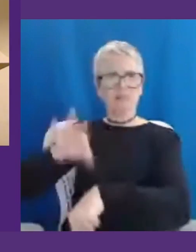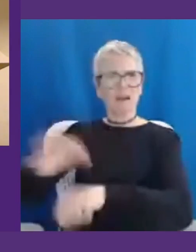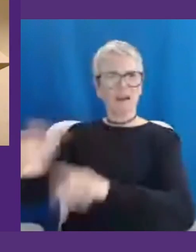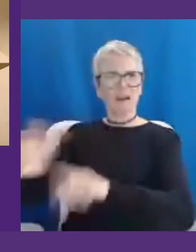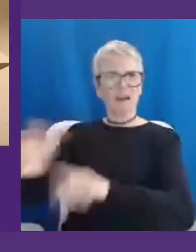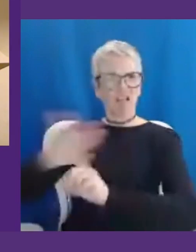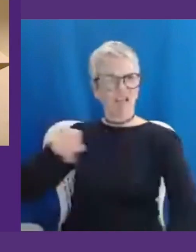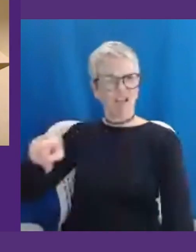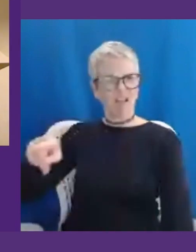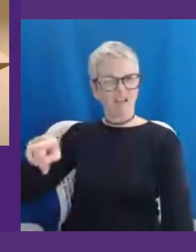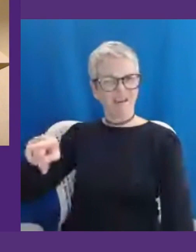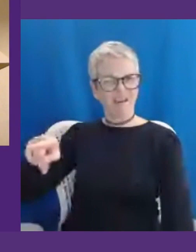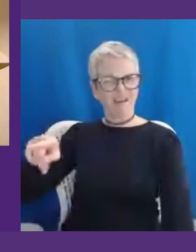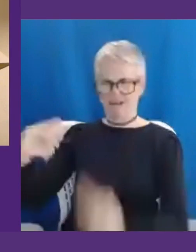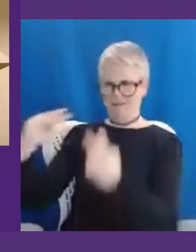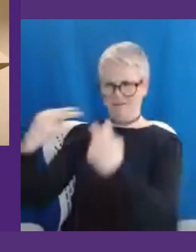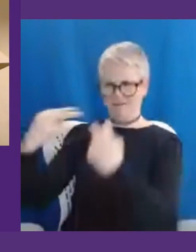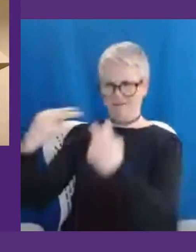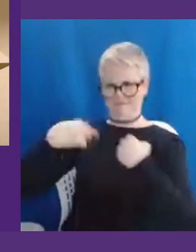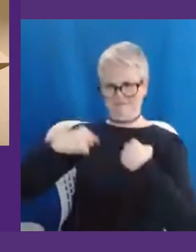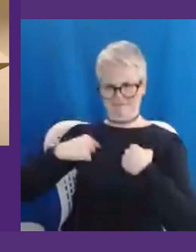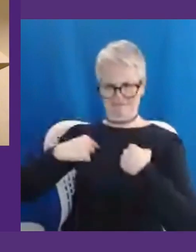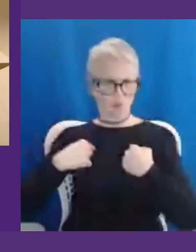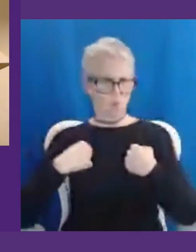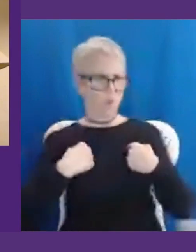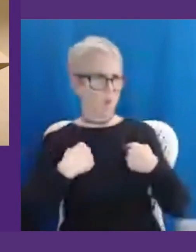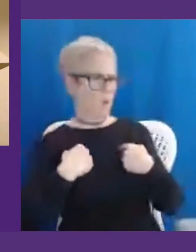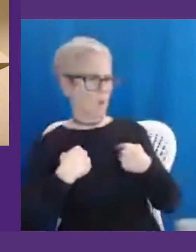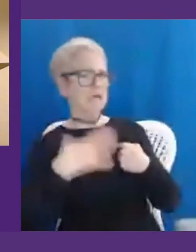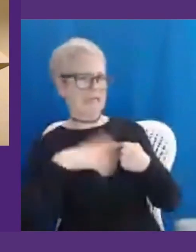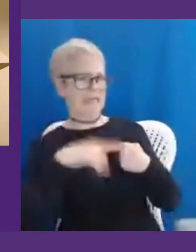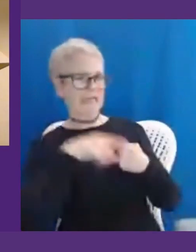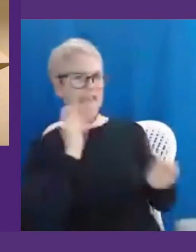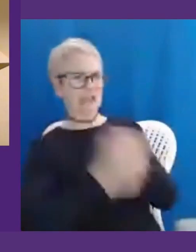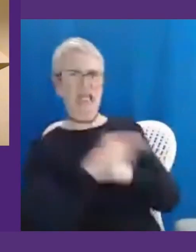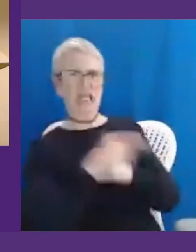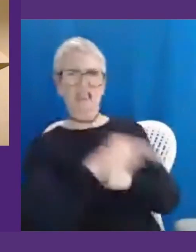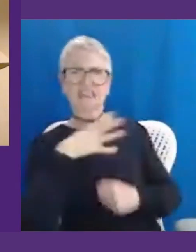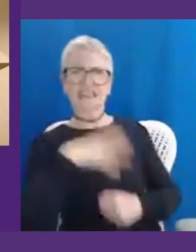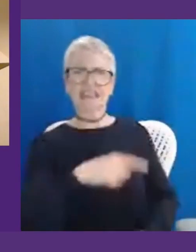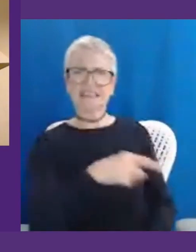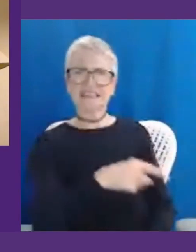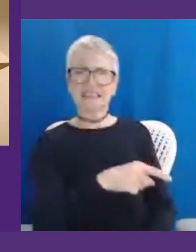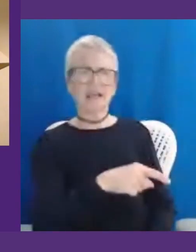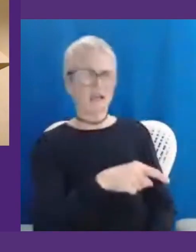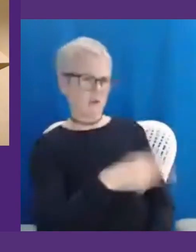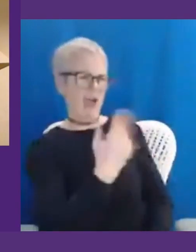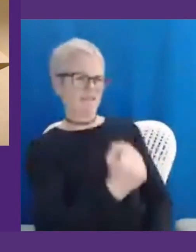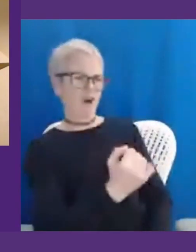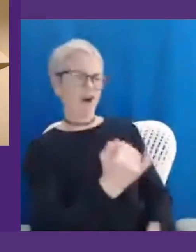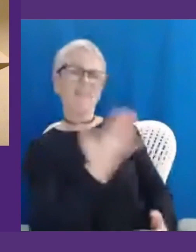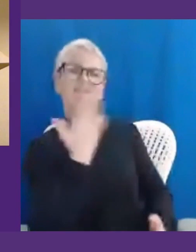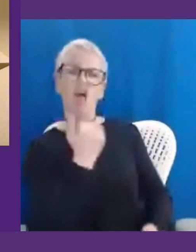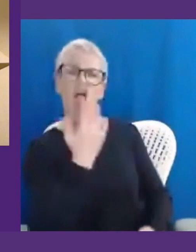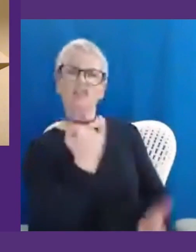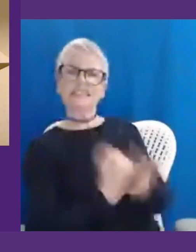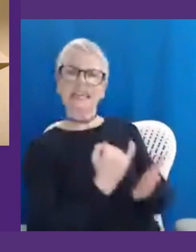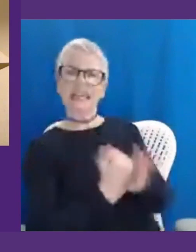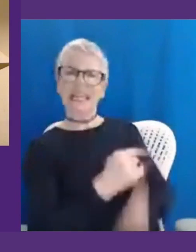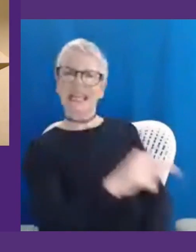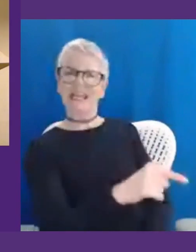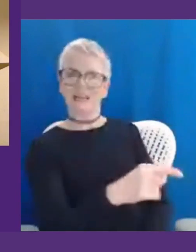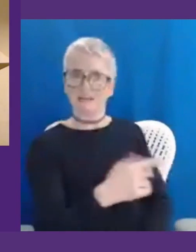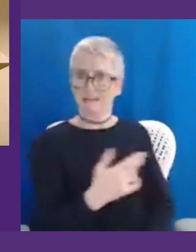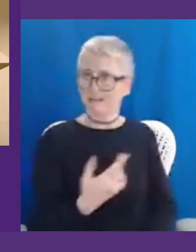and immediately they're looking at me as a faulty product. They're very aware